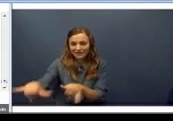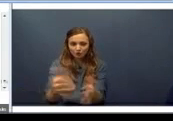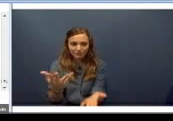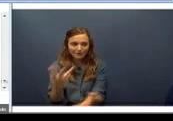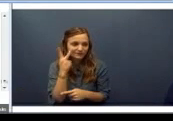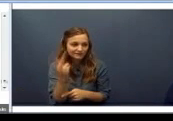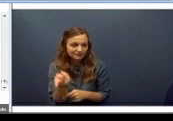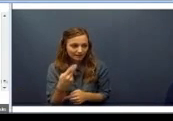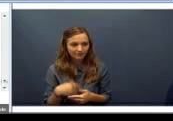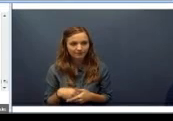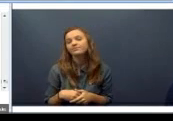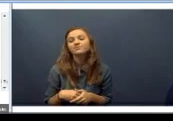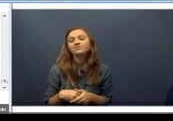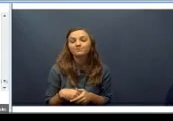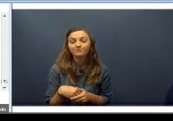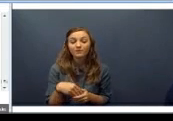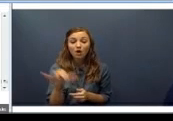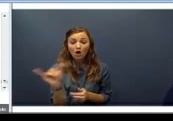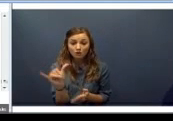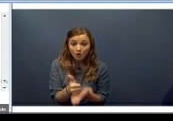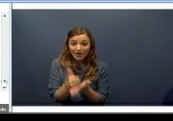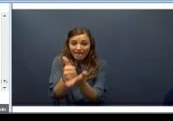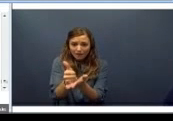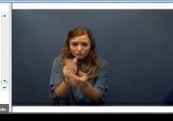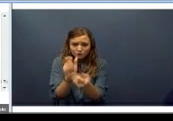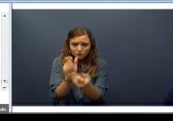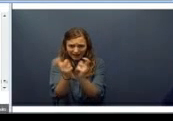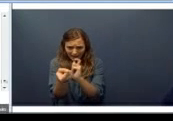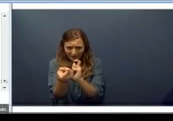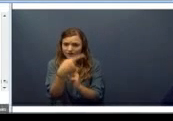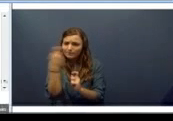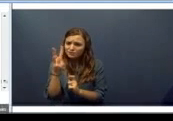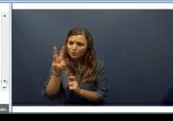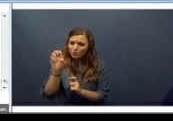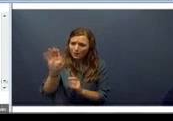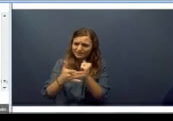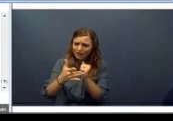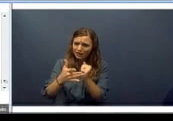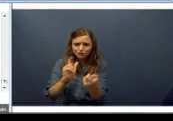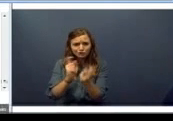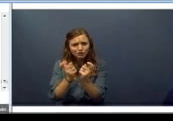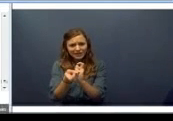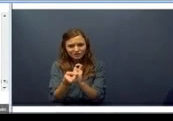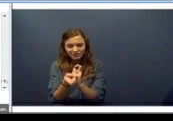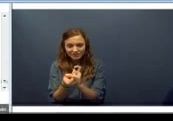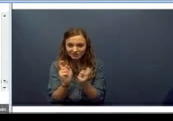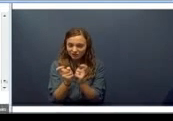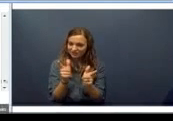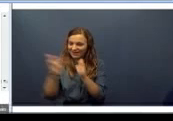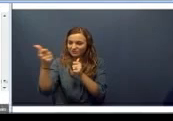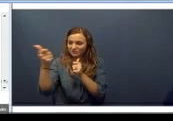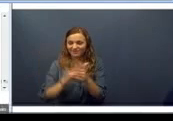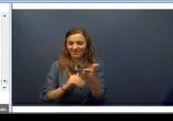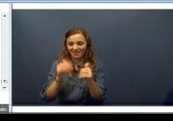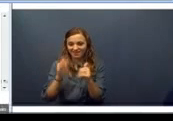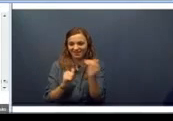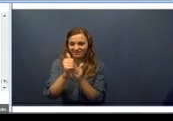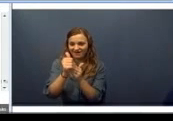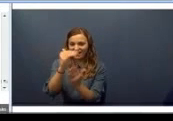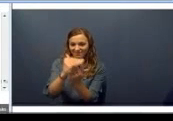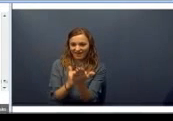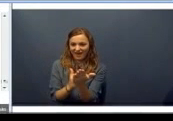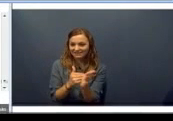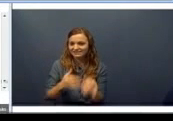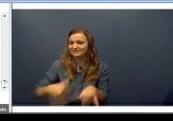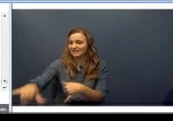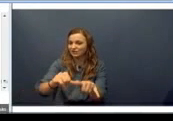of the guidelines and standards you might read, but it also helps you adapt as web technologies change, because the web technology changes much,